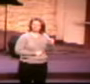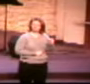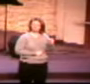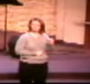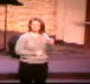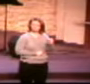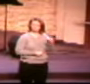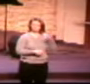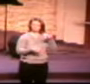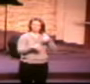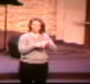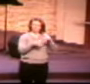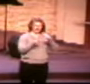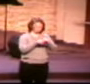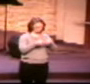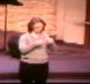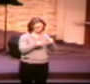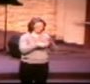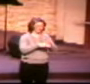in the breaking of this bread,